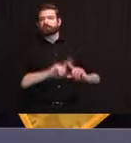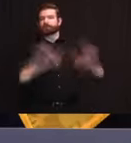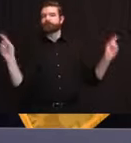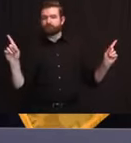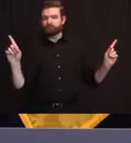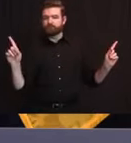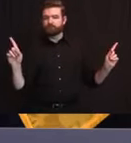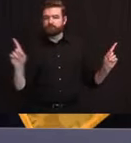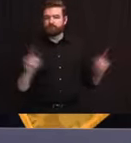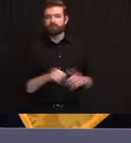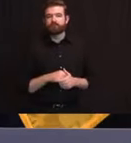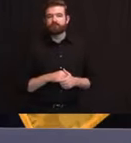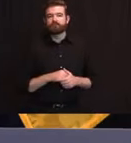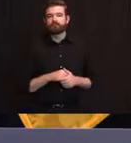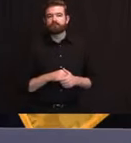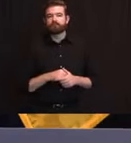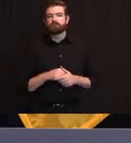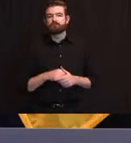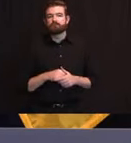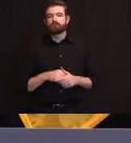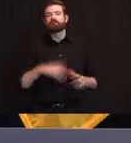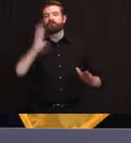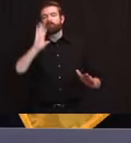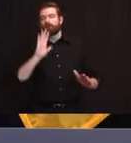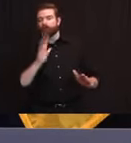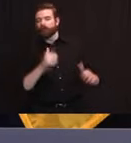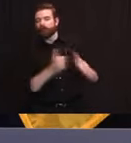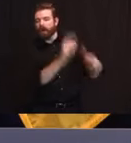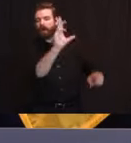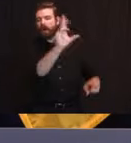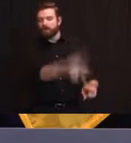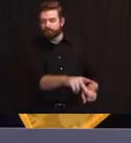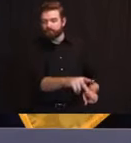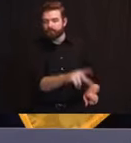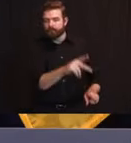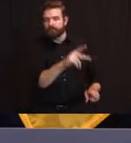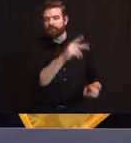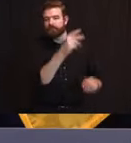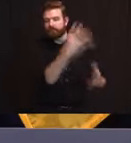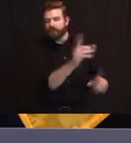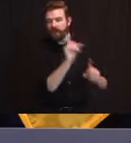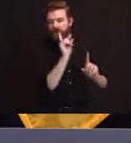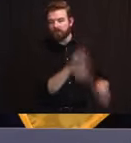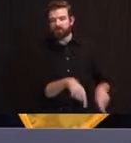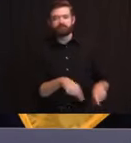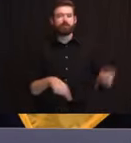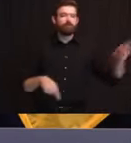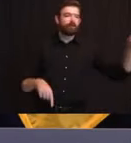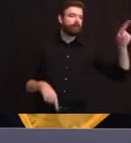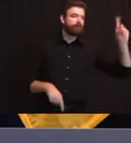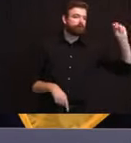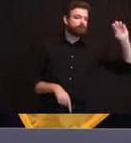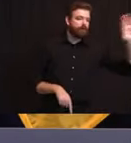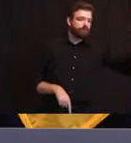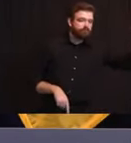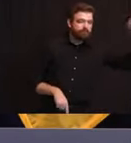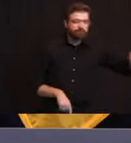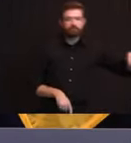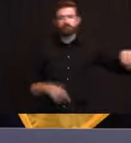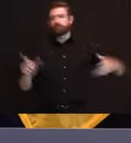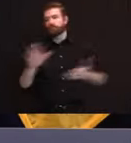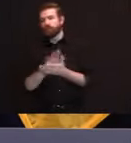from the DOE's perspective or from how we're guiding particular districts. But most importantly, I want to say